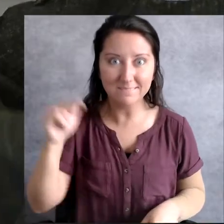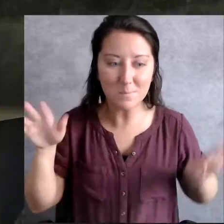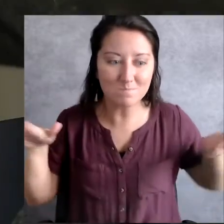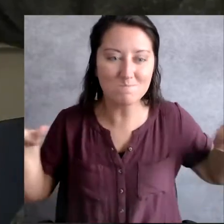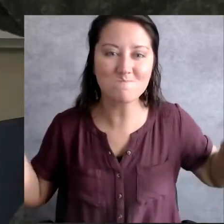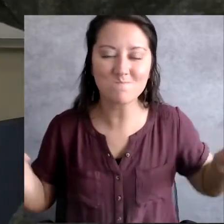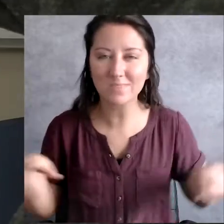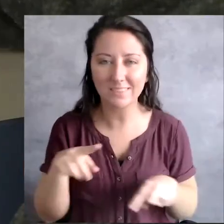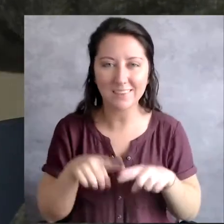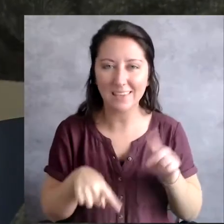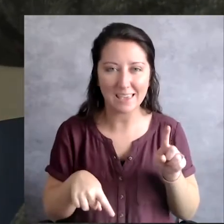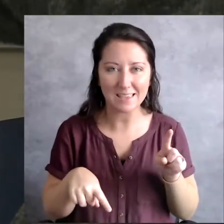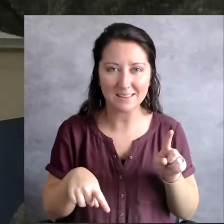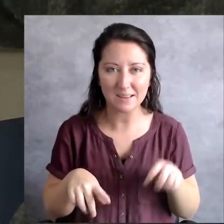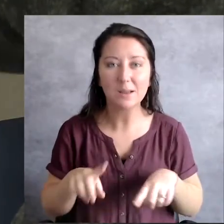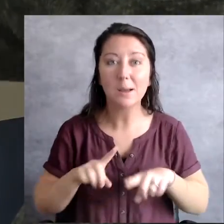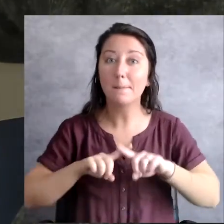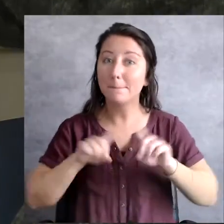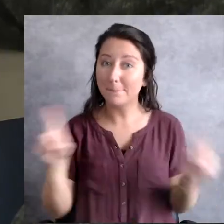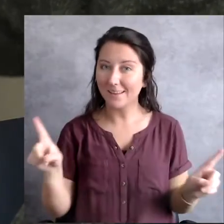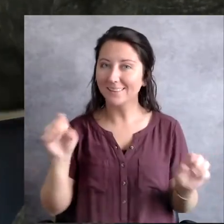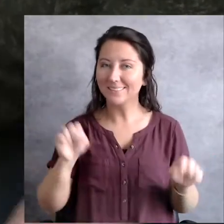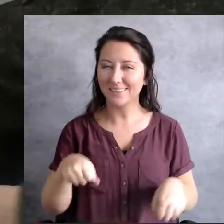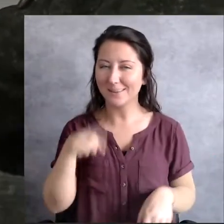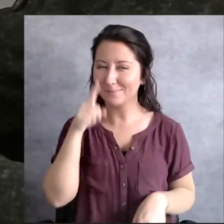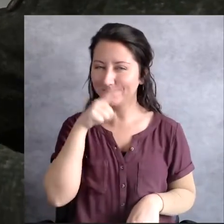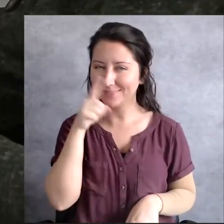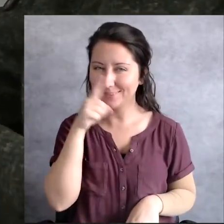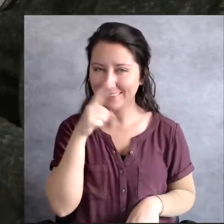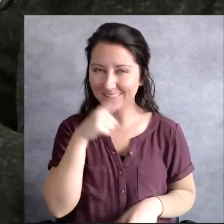but I can do this. We can pretend like this.